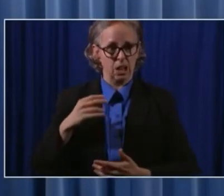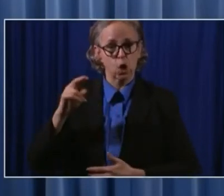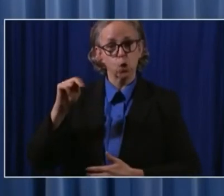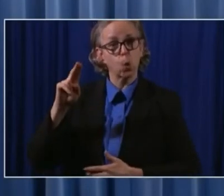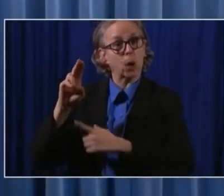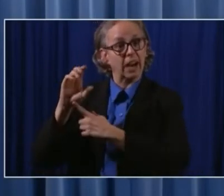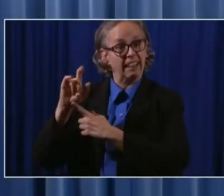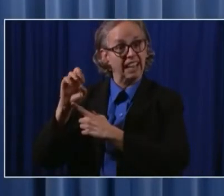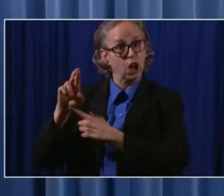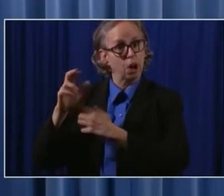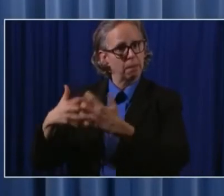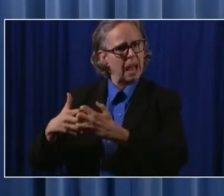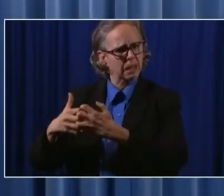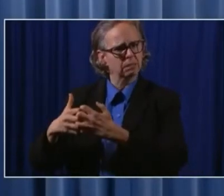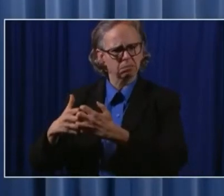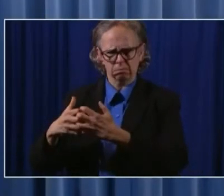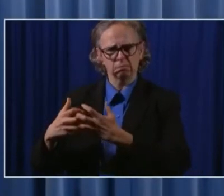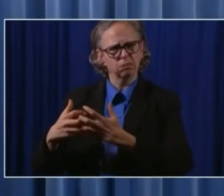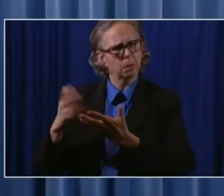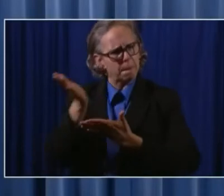balanced policy.